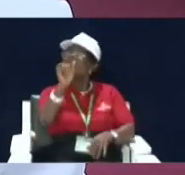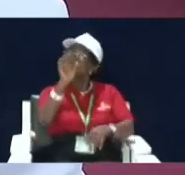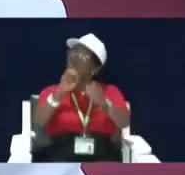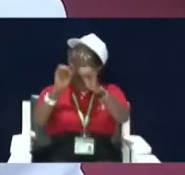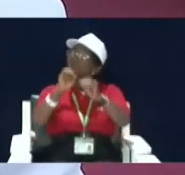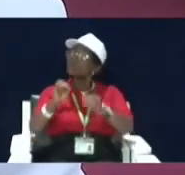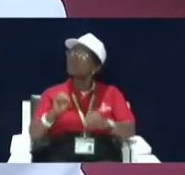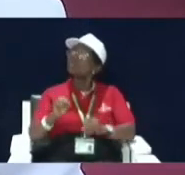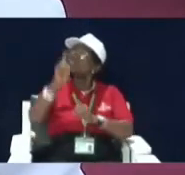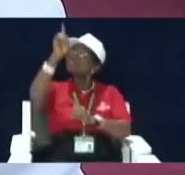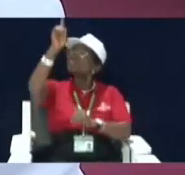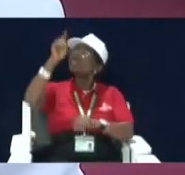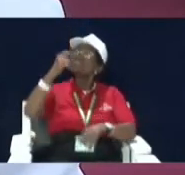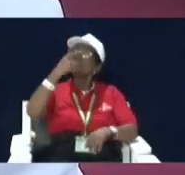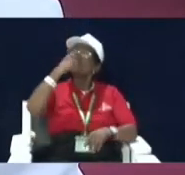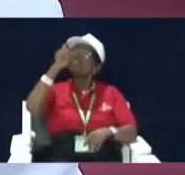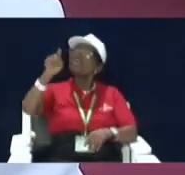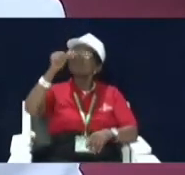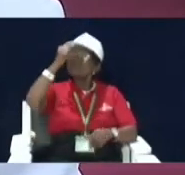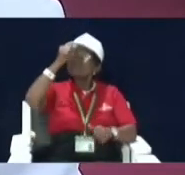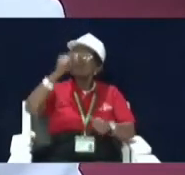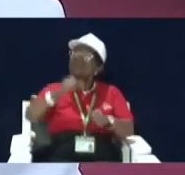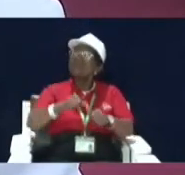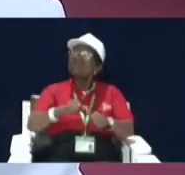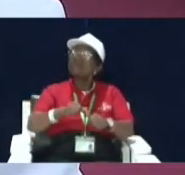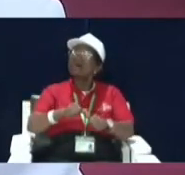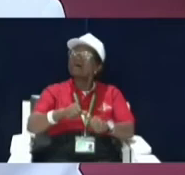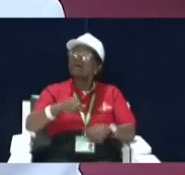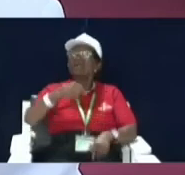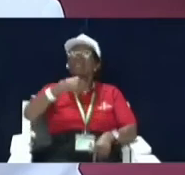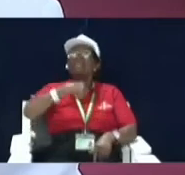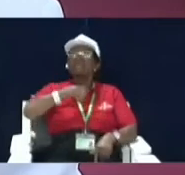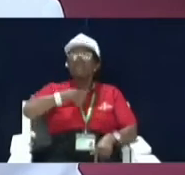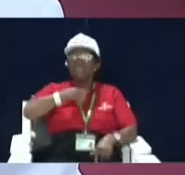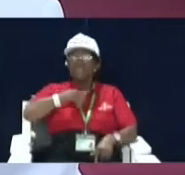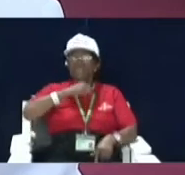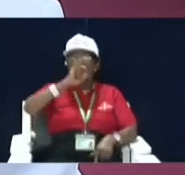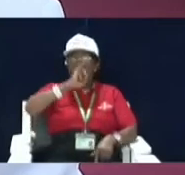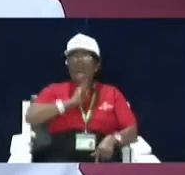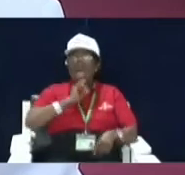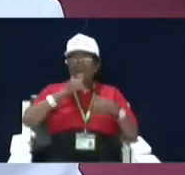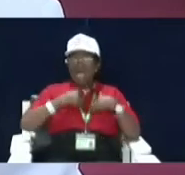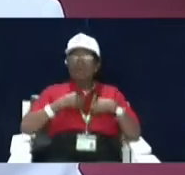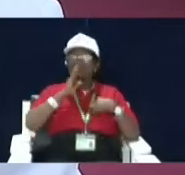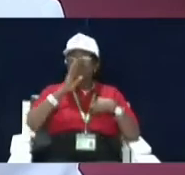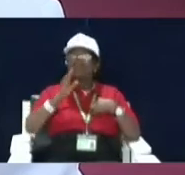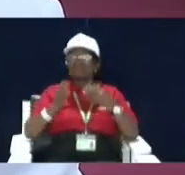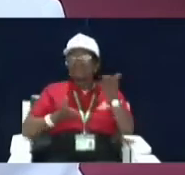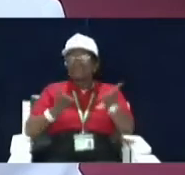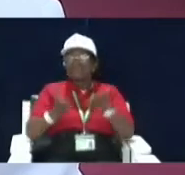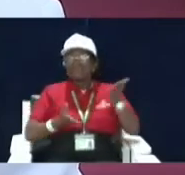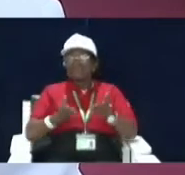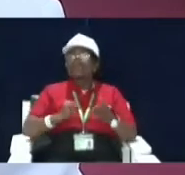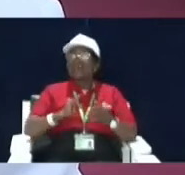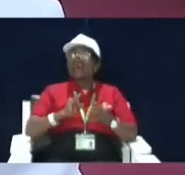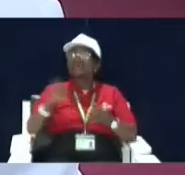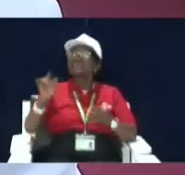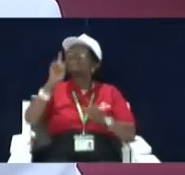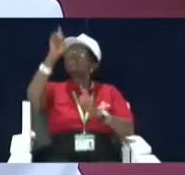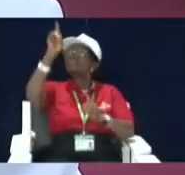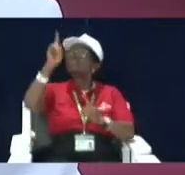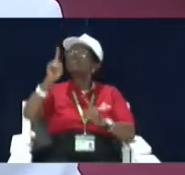You must remember, I've been serving you very well. Now I still want to serve you